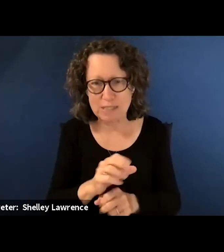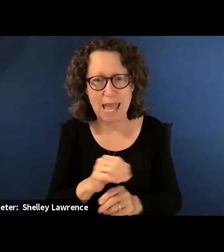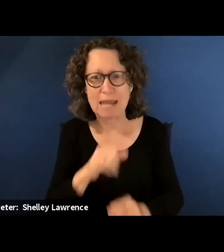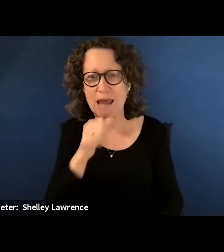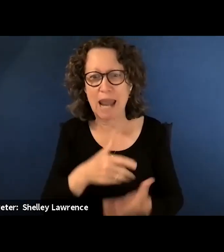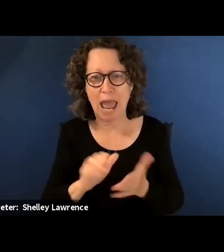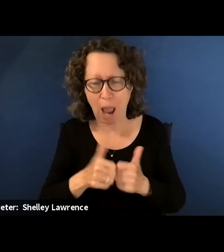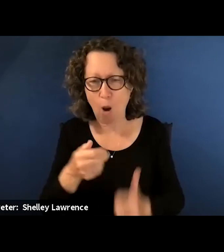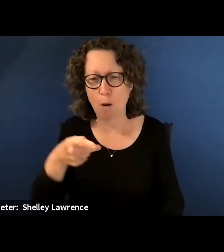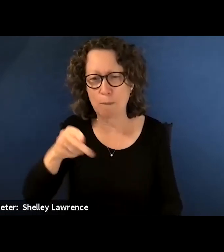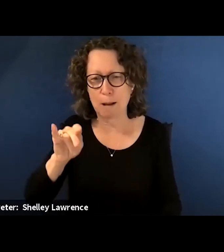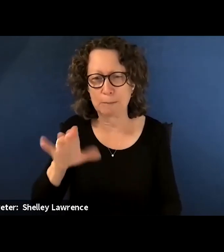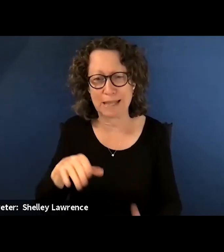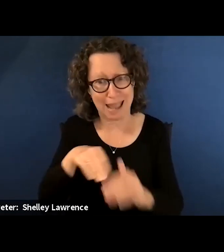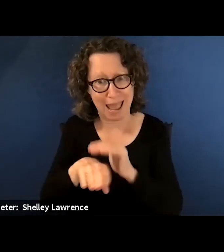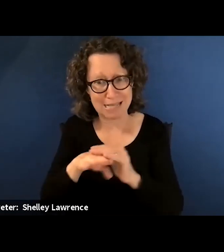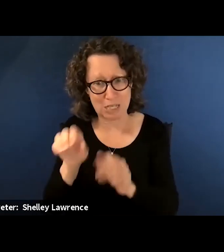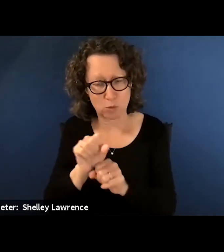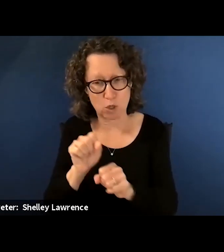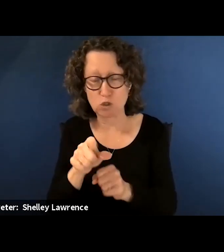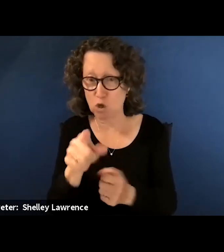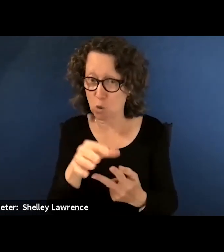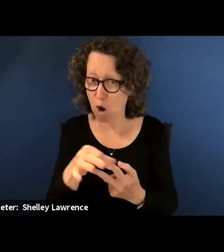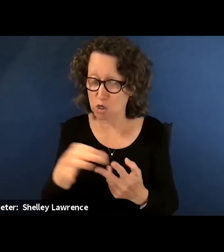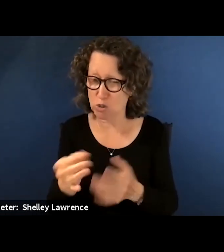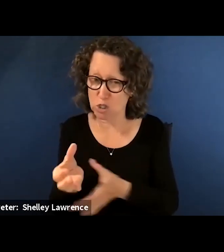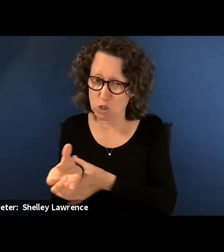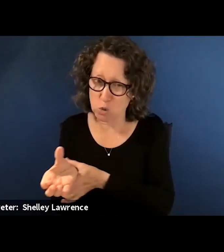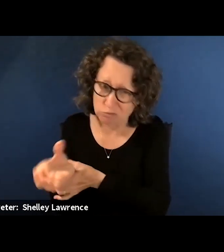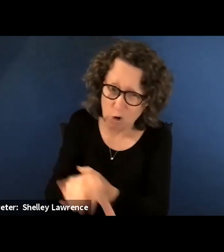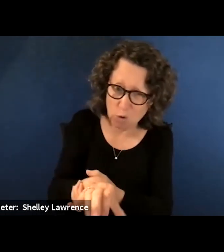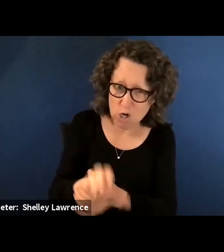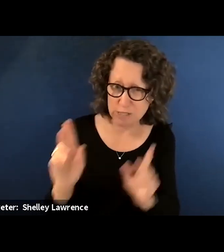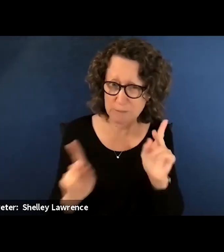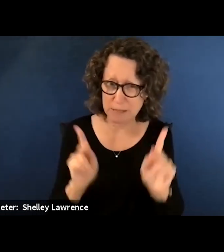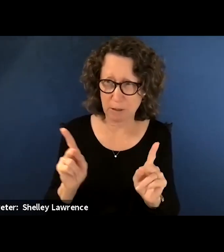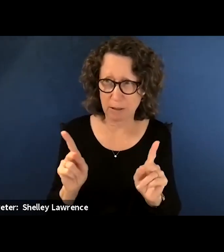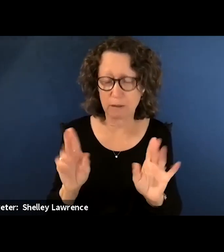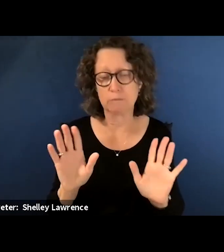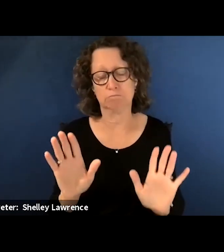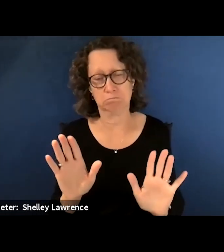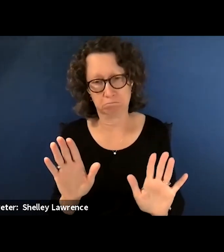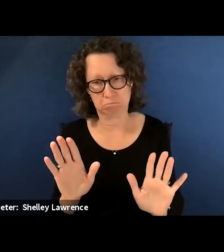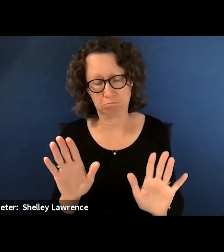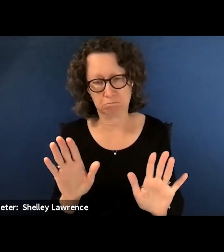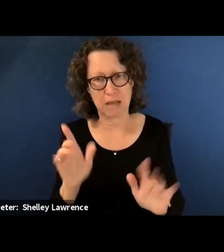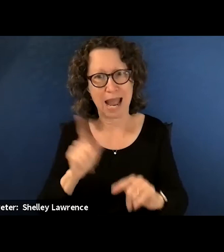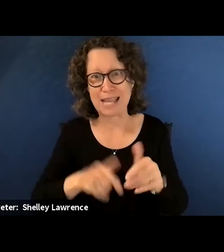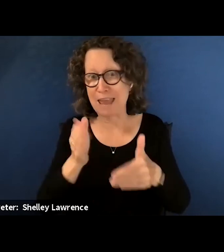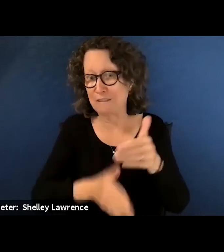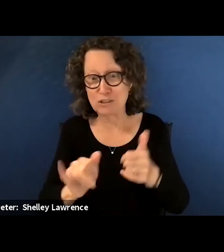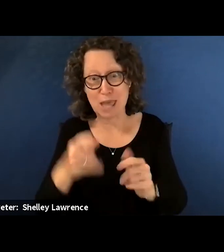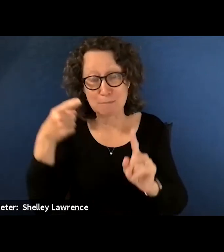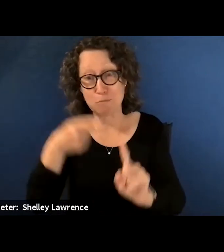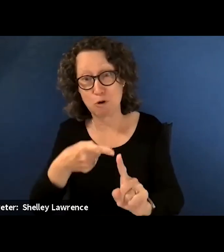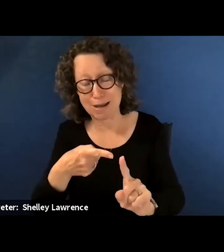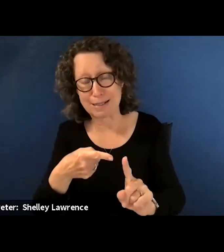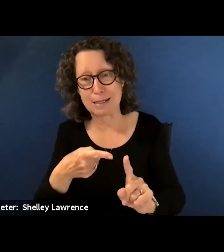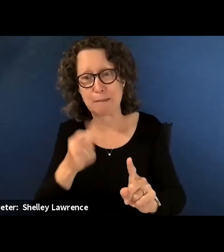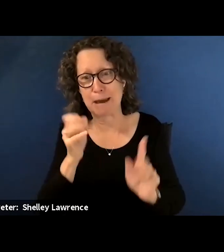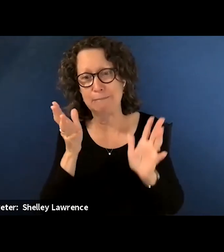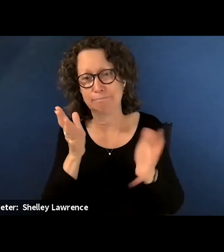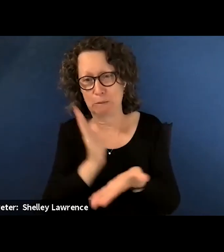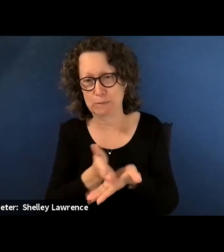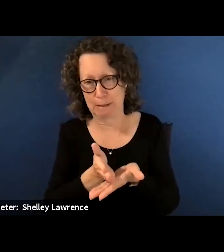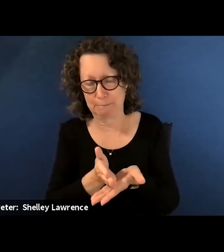works. So now you're choosing to coerce people. Well, I'm not gonna be able to finish that point, but I will leave it there.